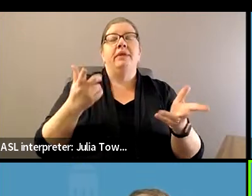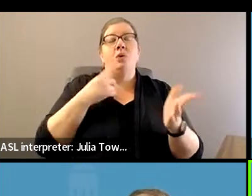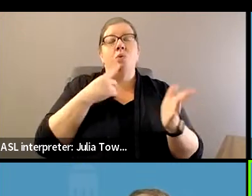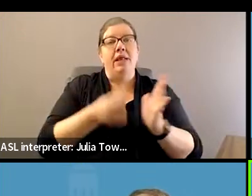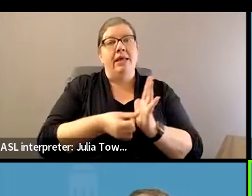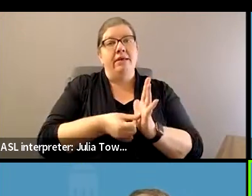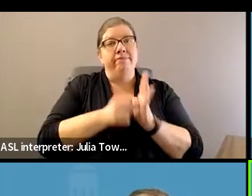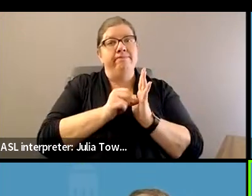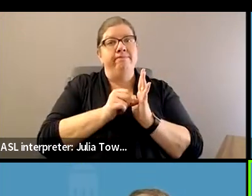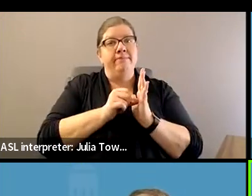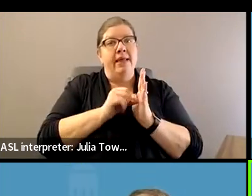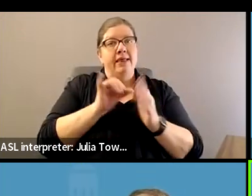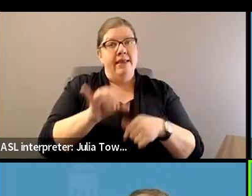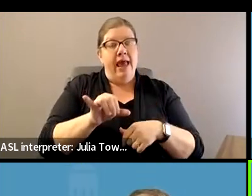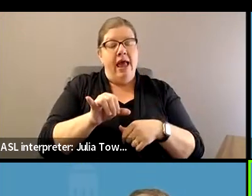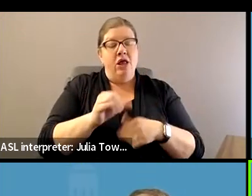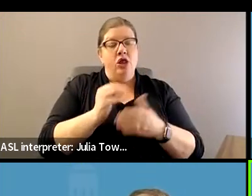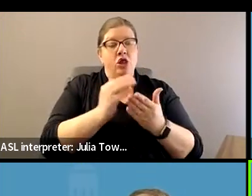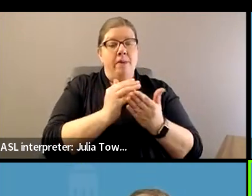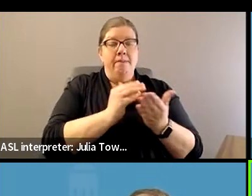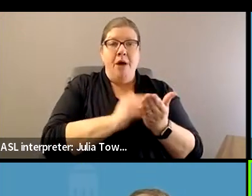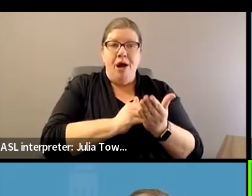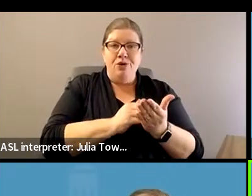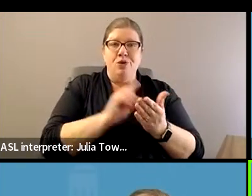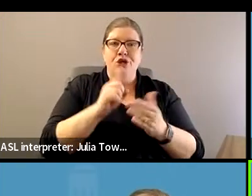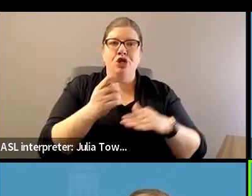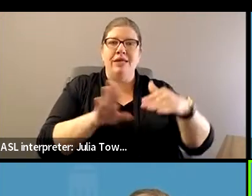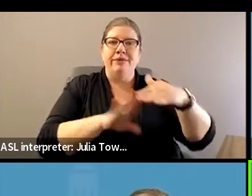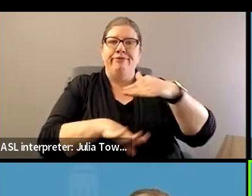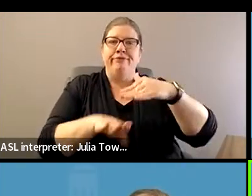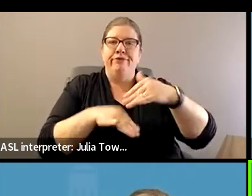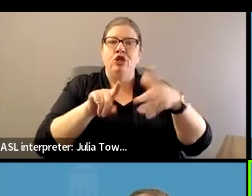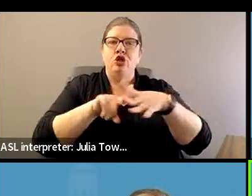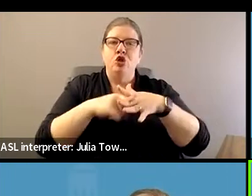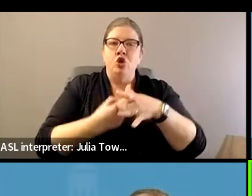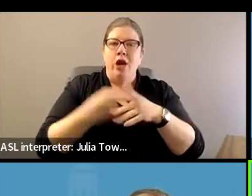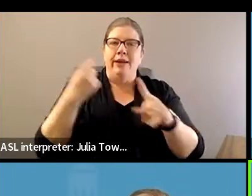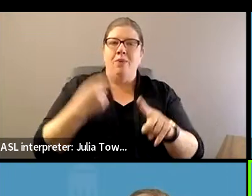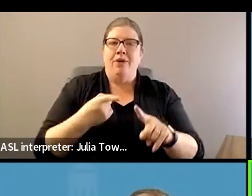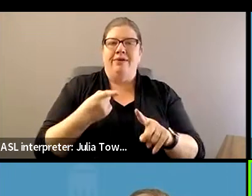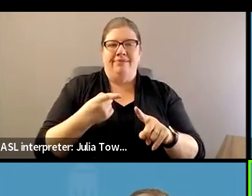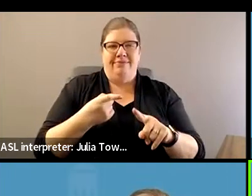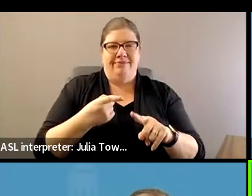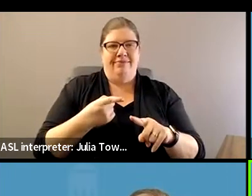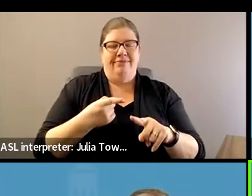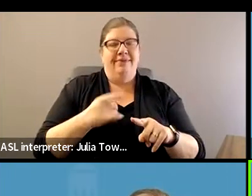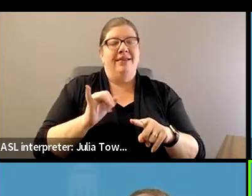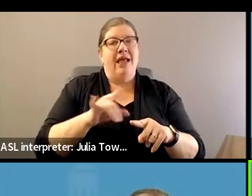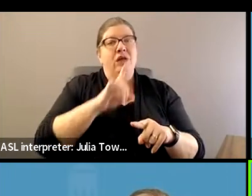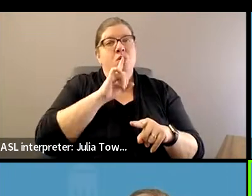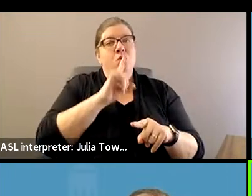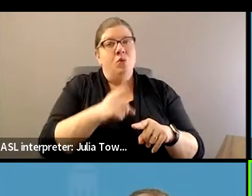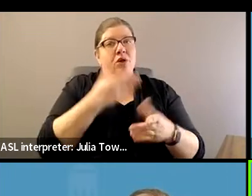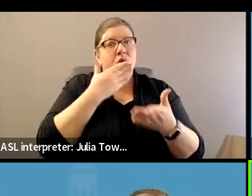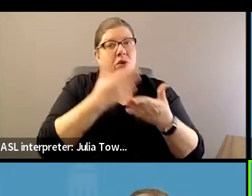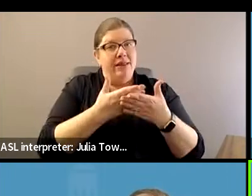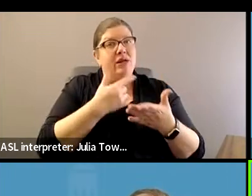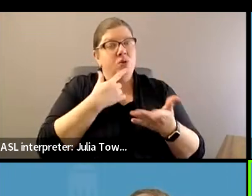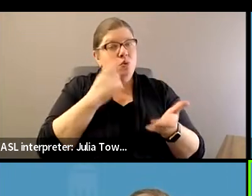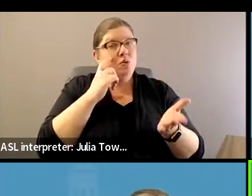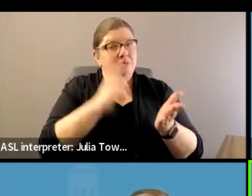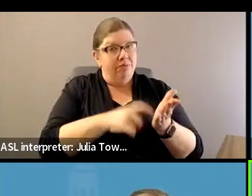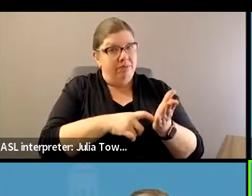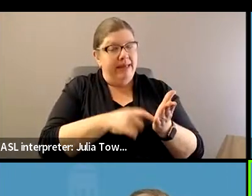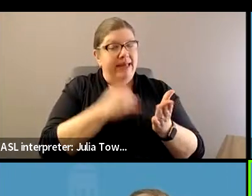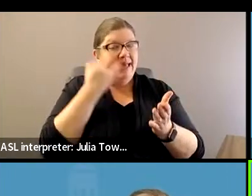highlighting that the modules are just a baseline and a starting off point. I think that's a really good thing to call out, because I think if